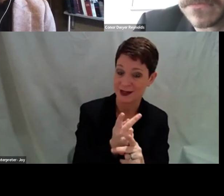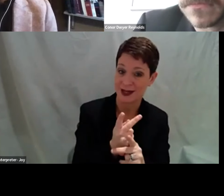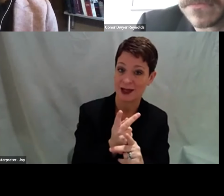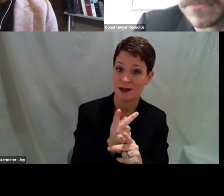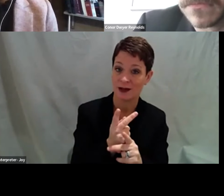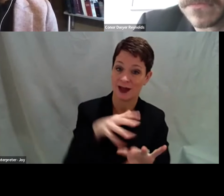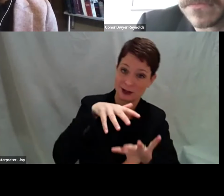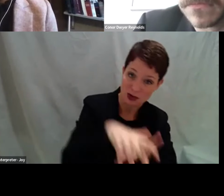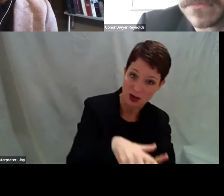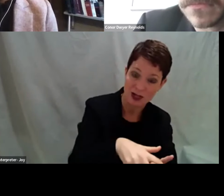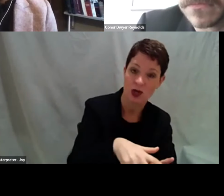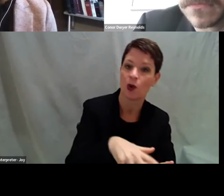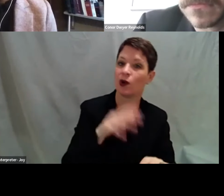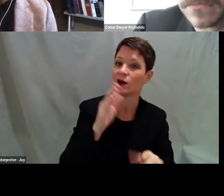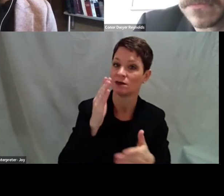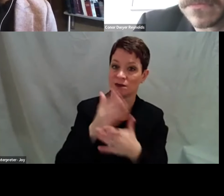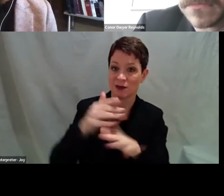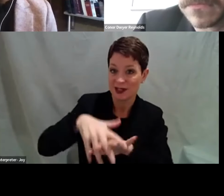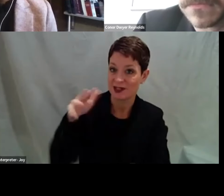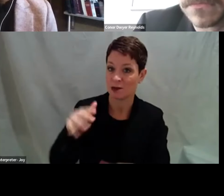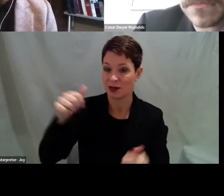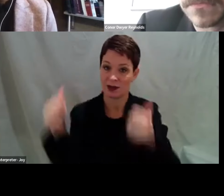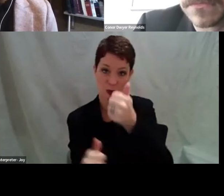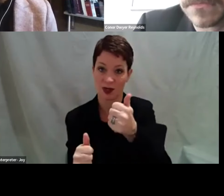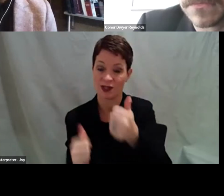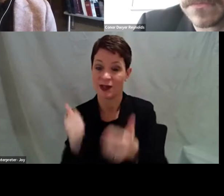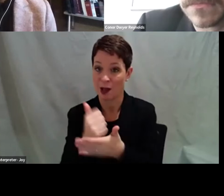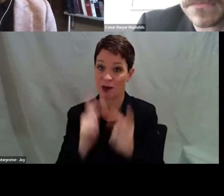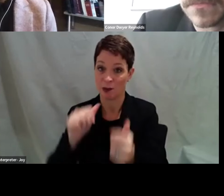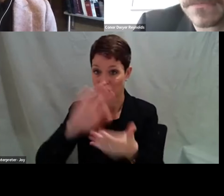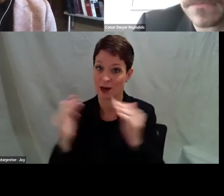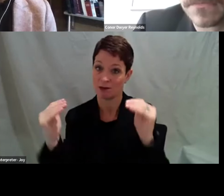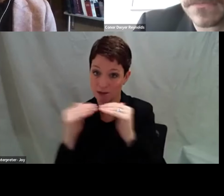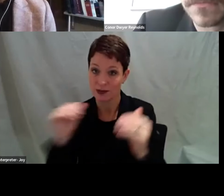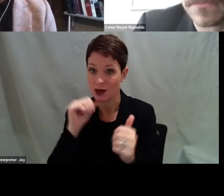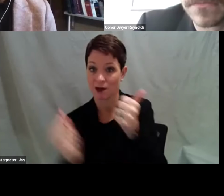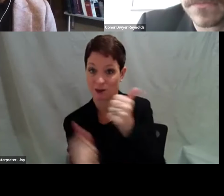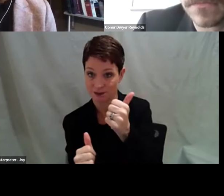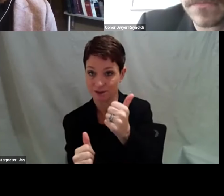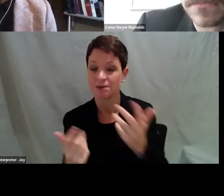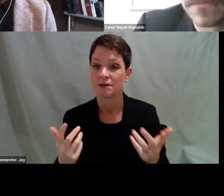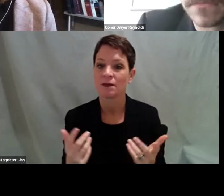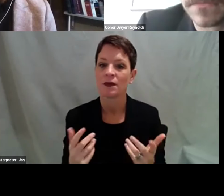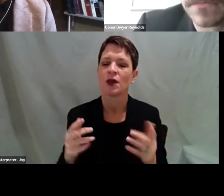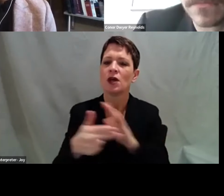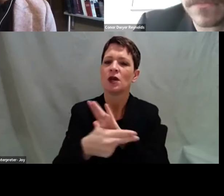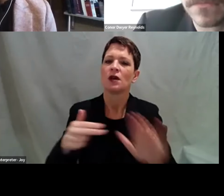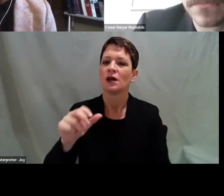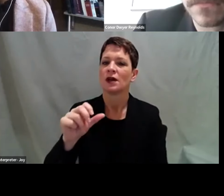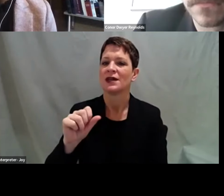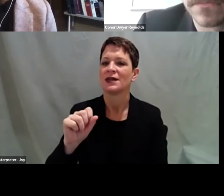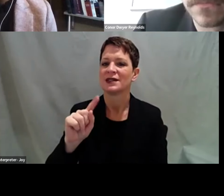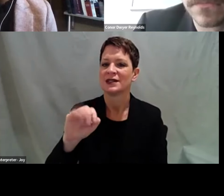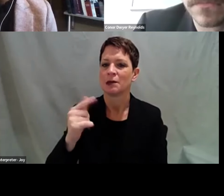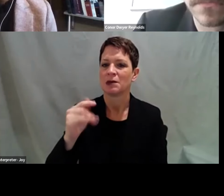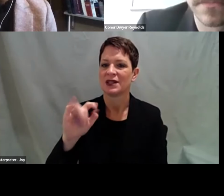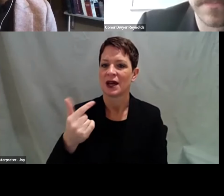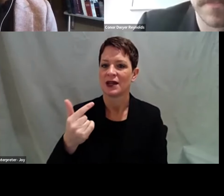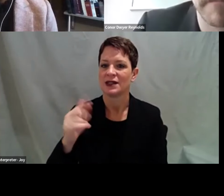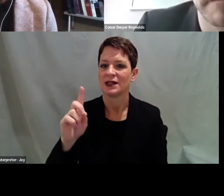entrench, or alleviate disability subordination. So let's look at what could be termed a stigmatizing disability